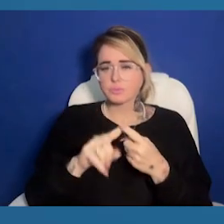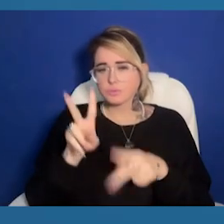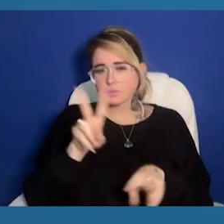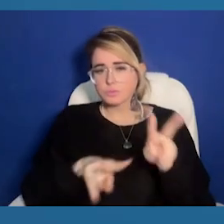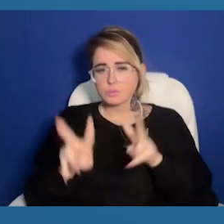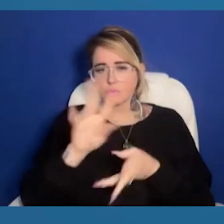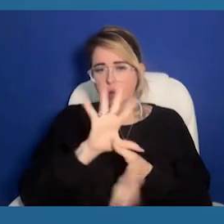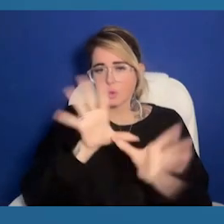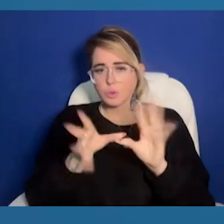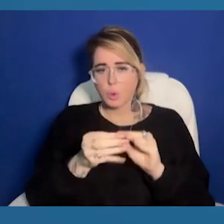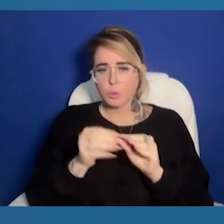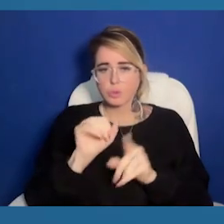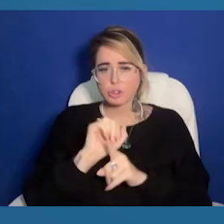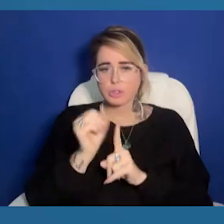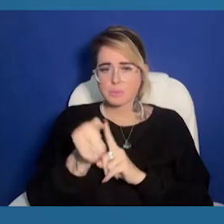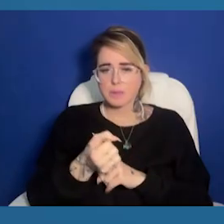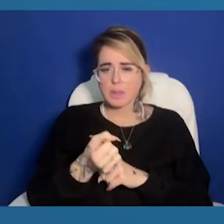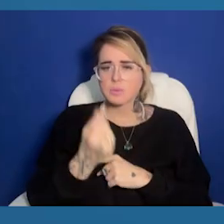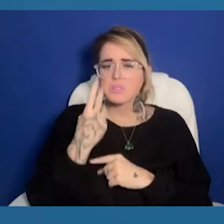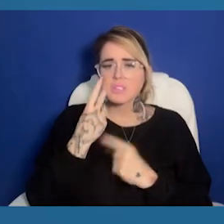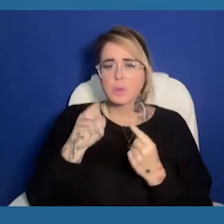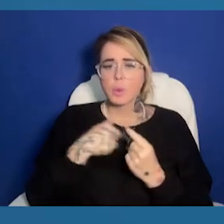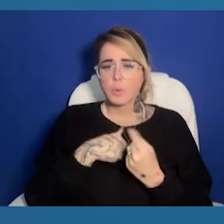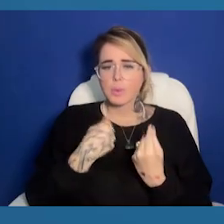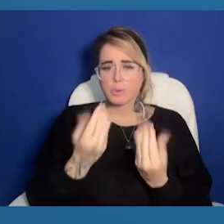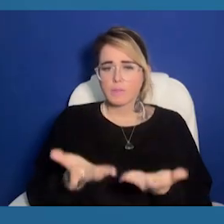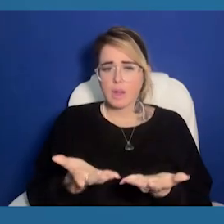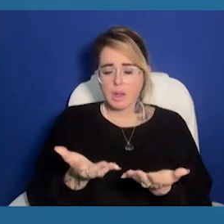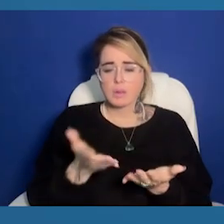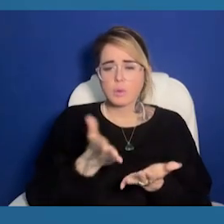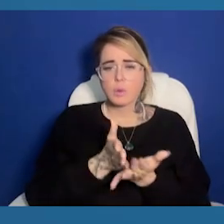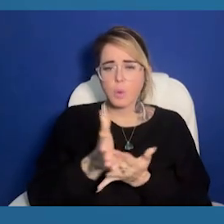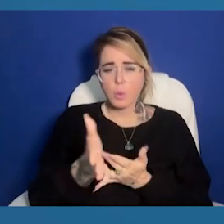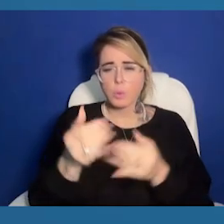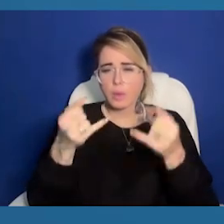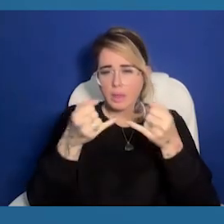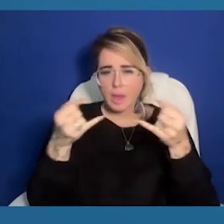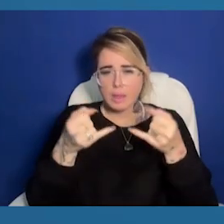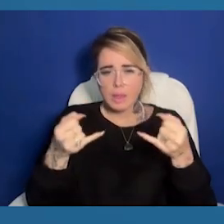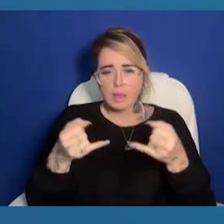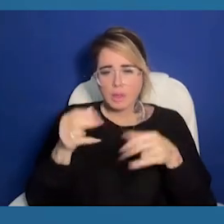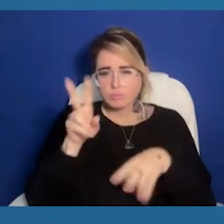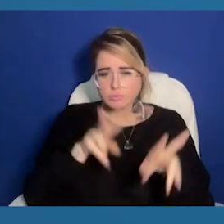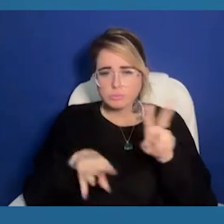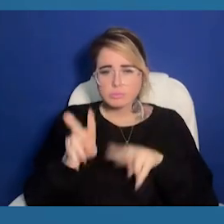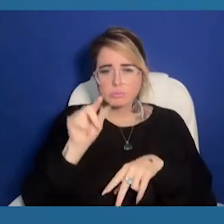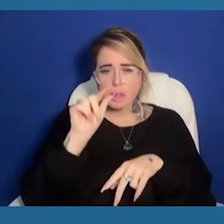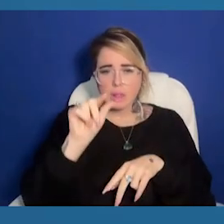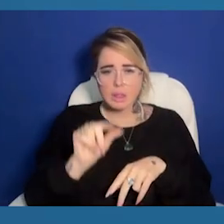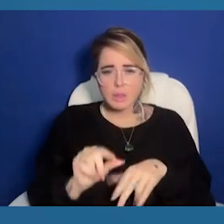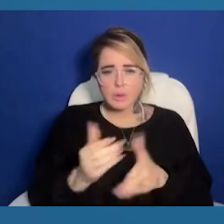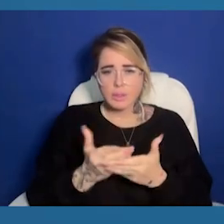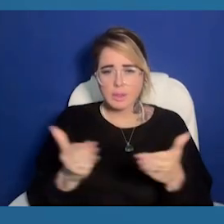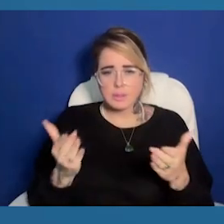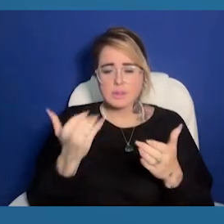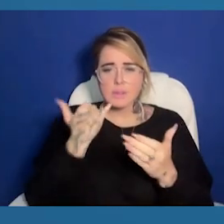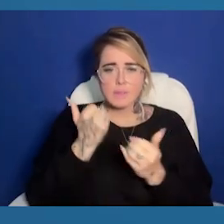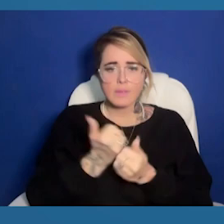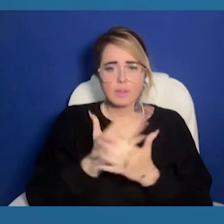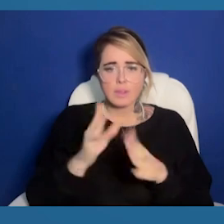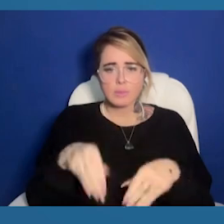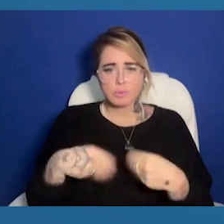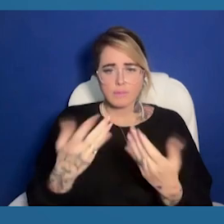of the circumstances of what we've provided, not sort of go through a line by line and look at little things that have been missed if everything has been provided.